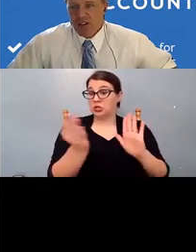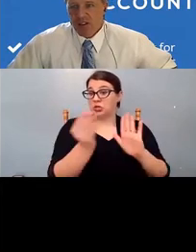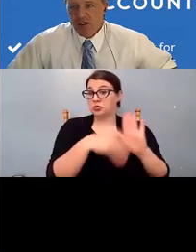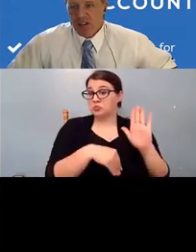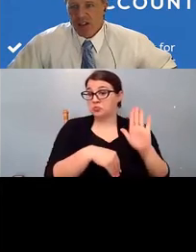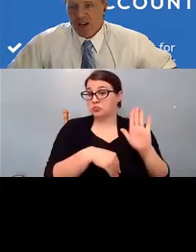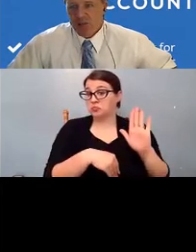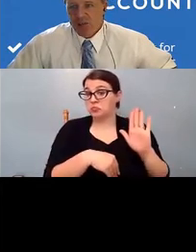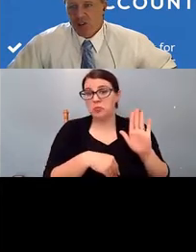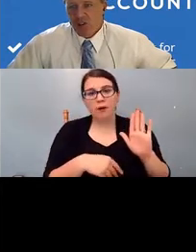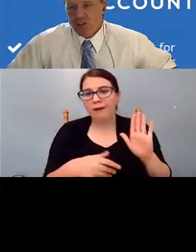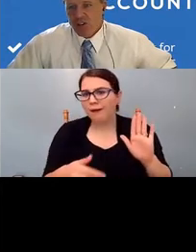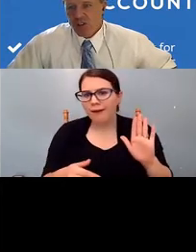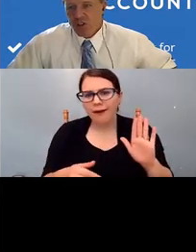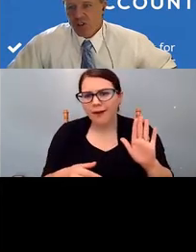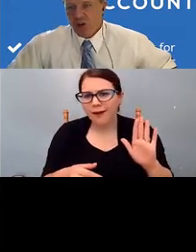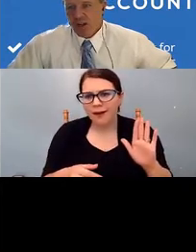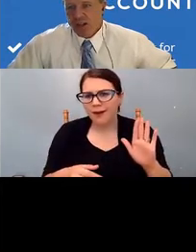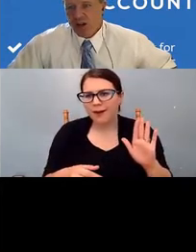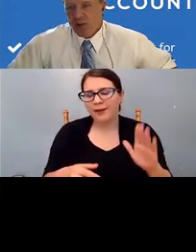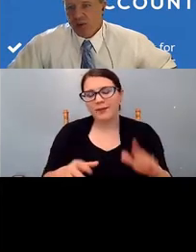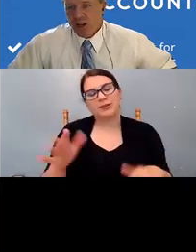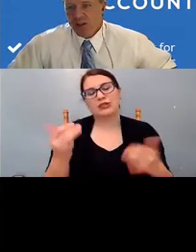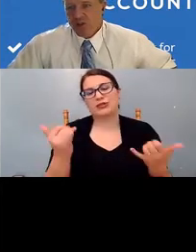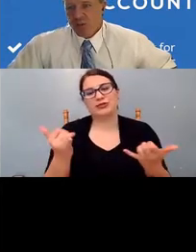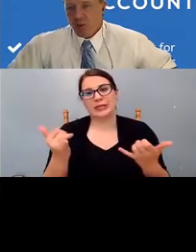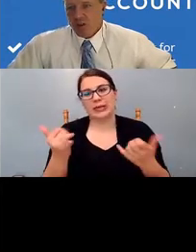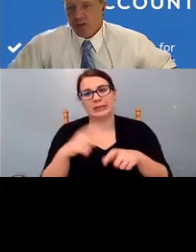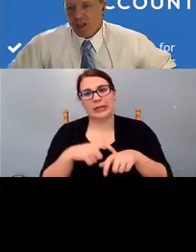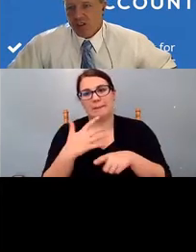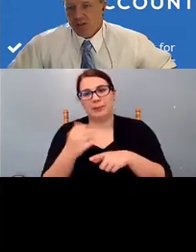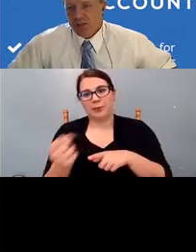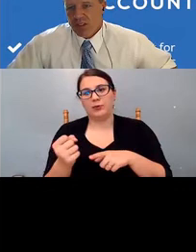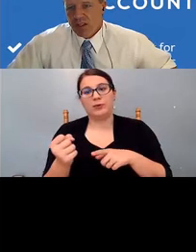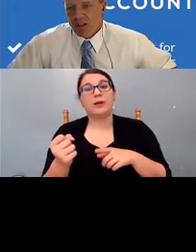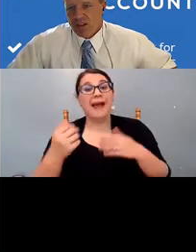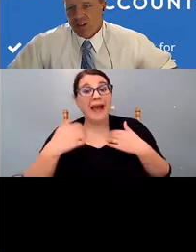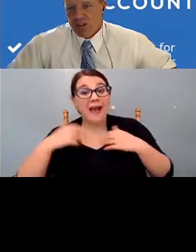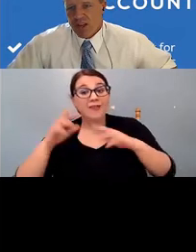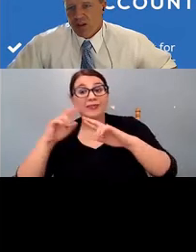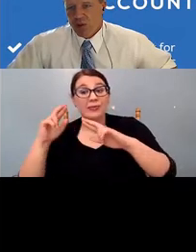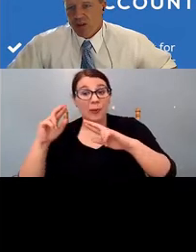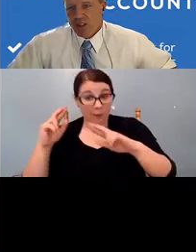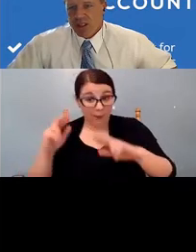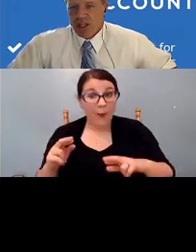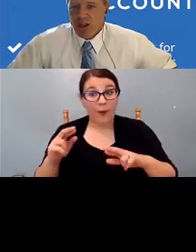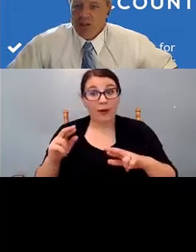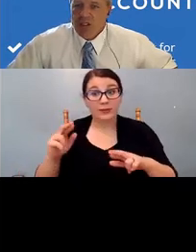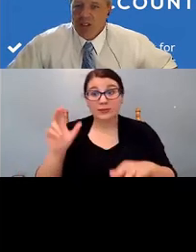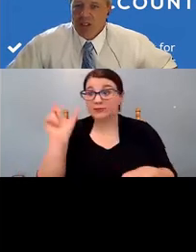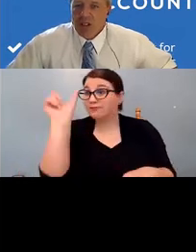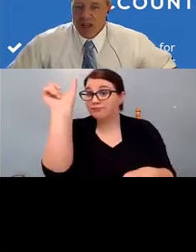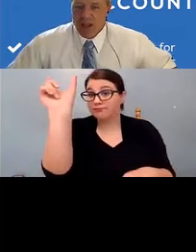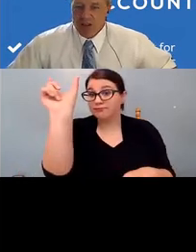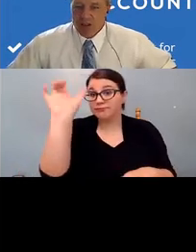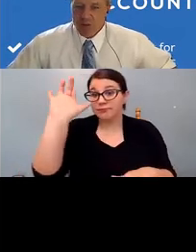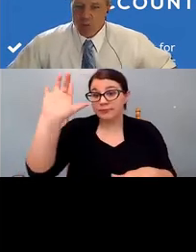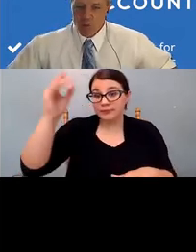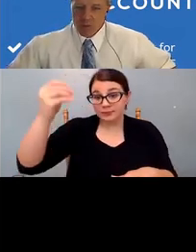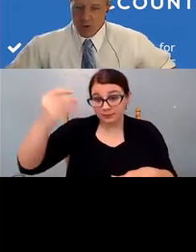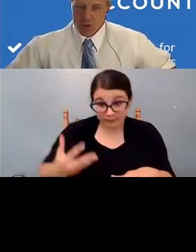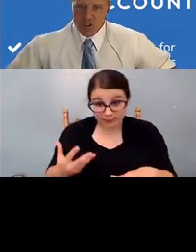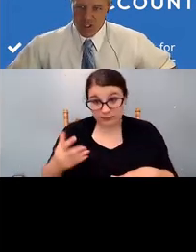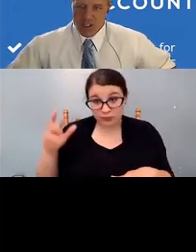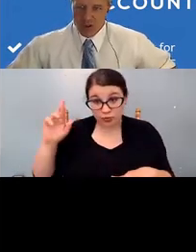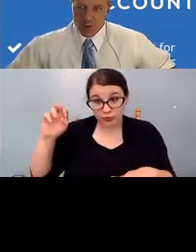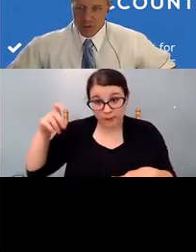don't have the time to show you right now, but we have this report section as another tab within the account. And